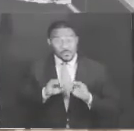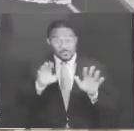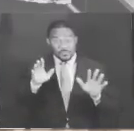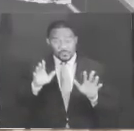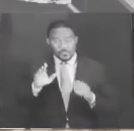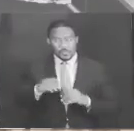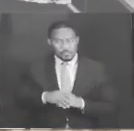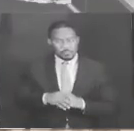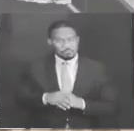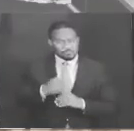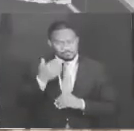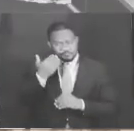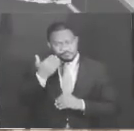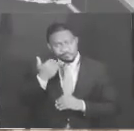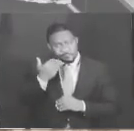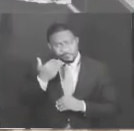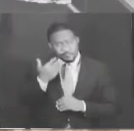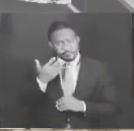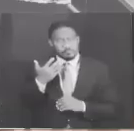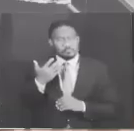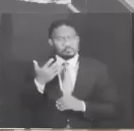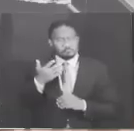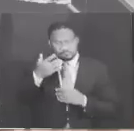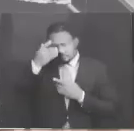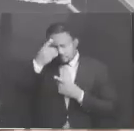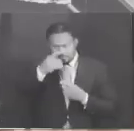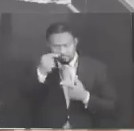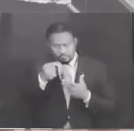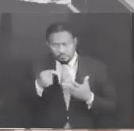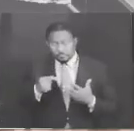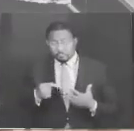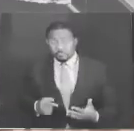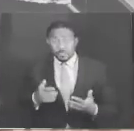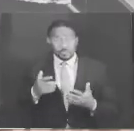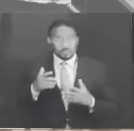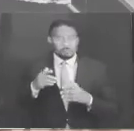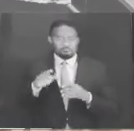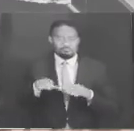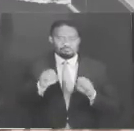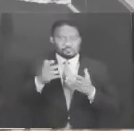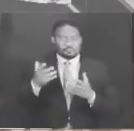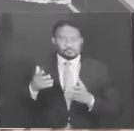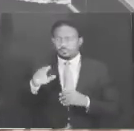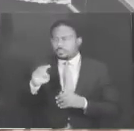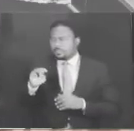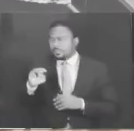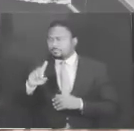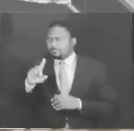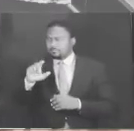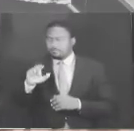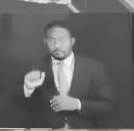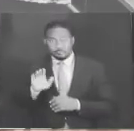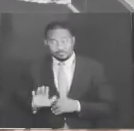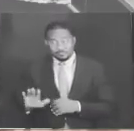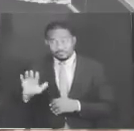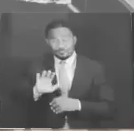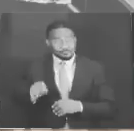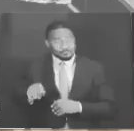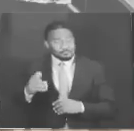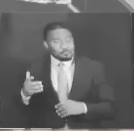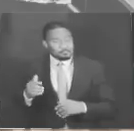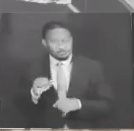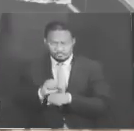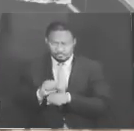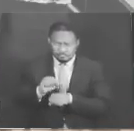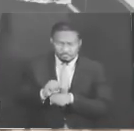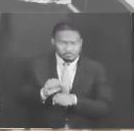in recent years have regrettably undermined the capacity of MMDAs to respond effectively